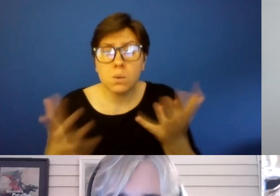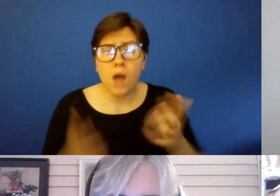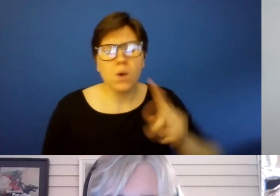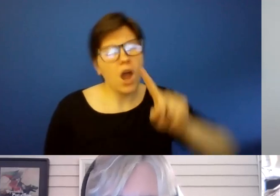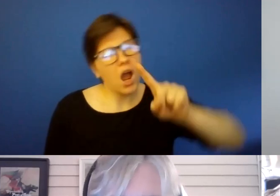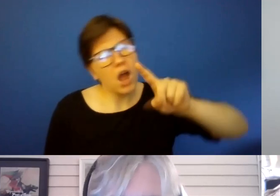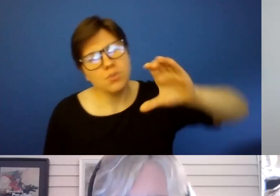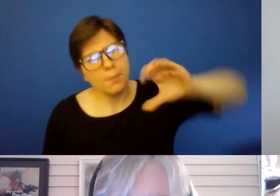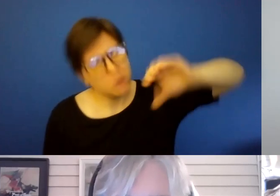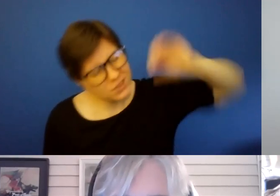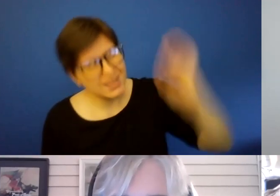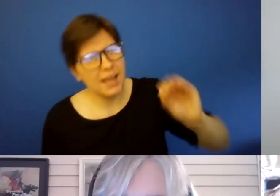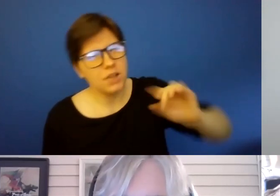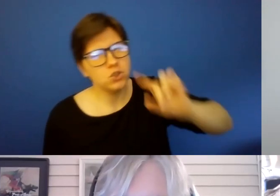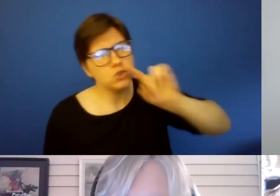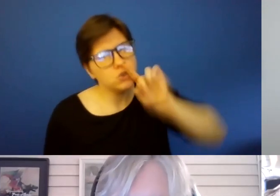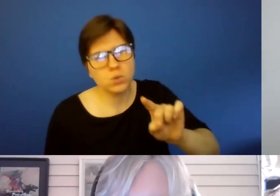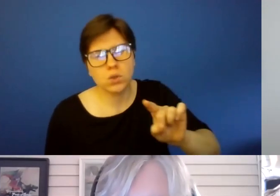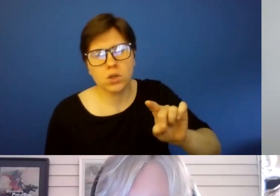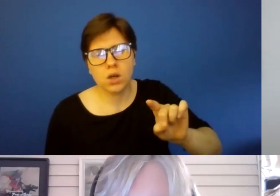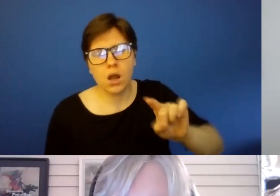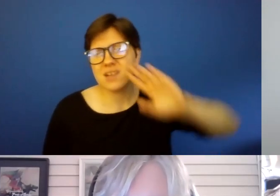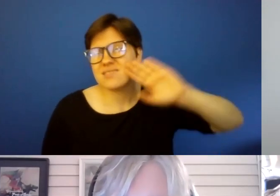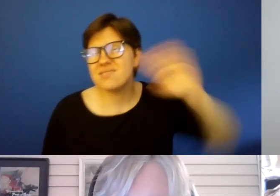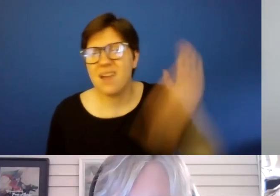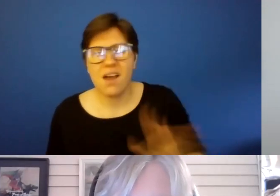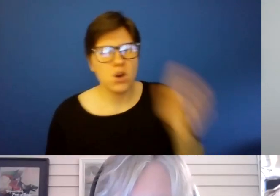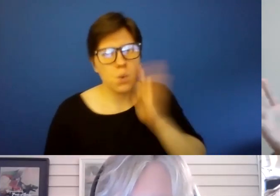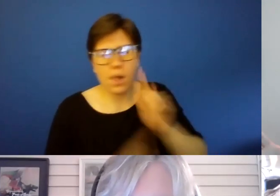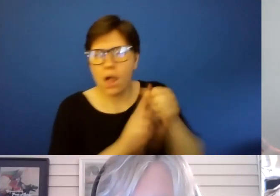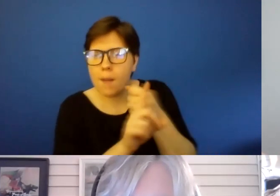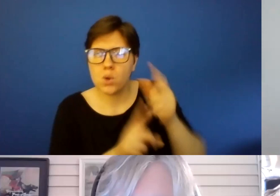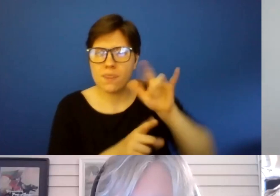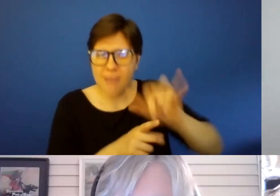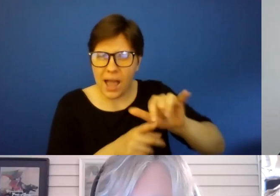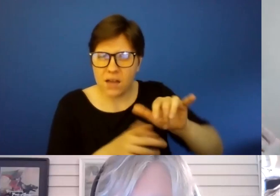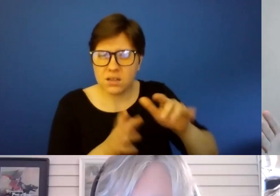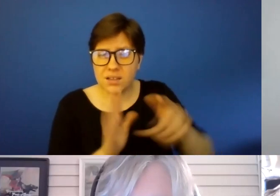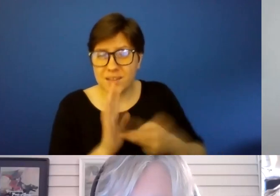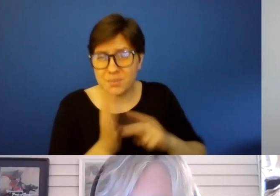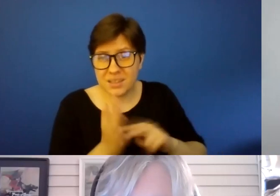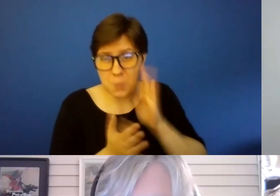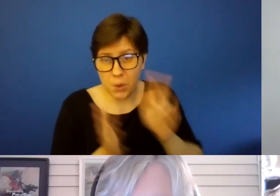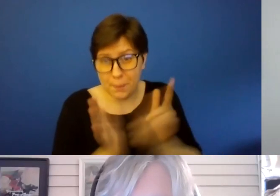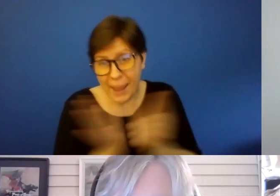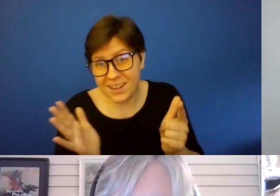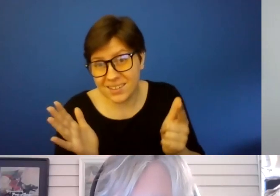100% sure that this would never, ever be abused, then we would ban it. Absolutely, we would ban it. That would be one way to